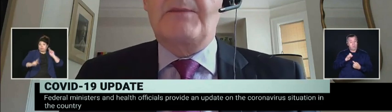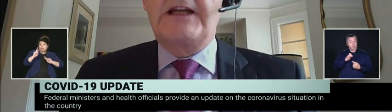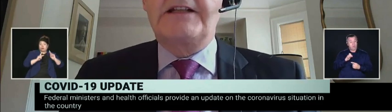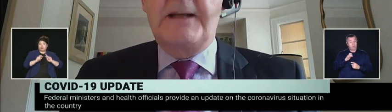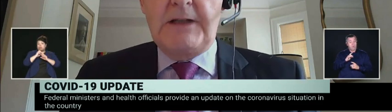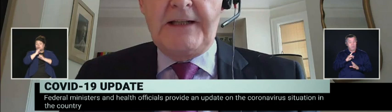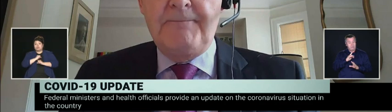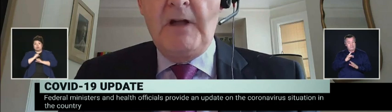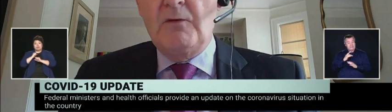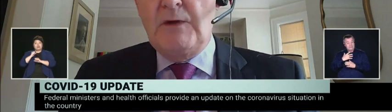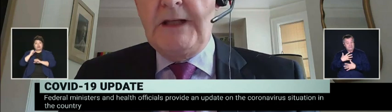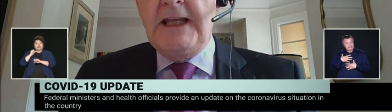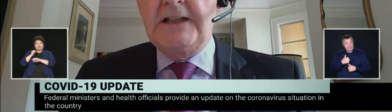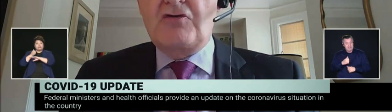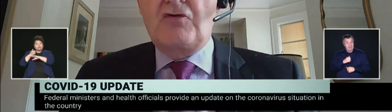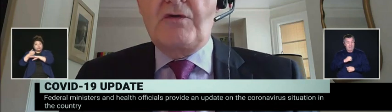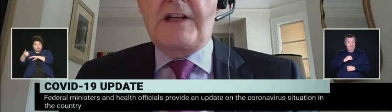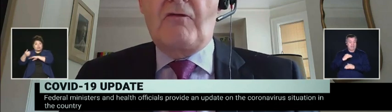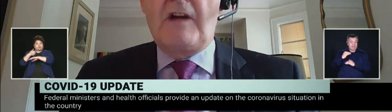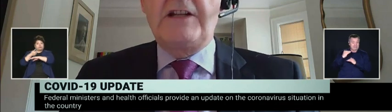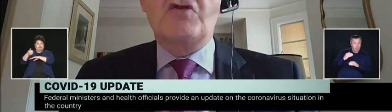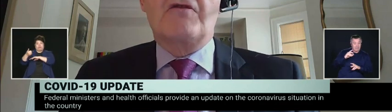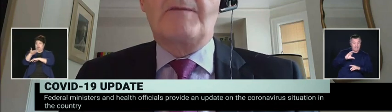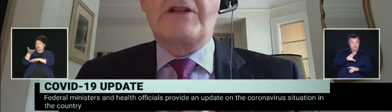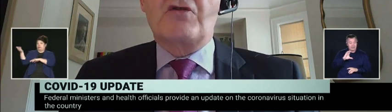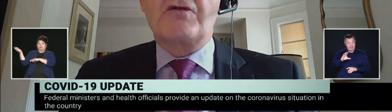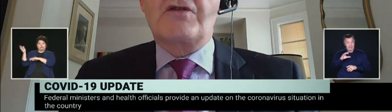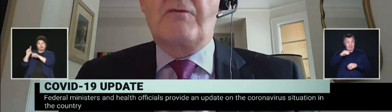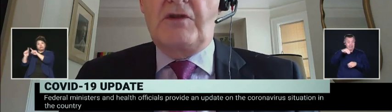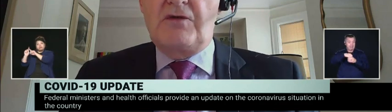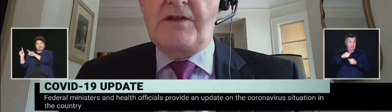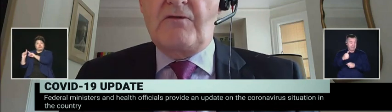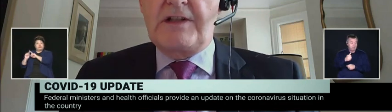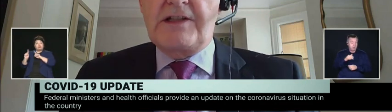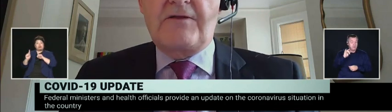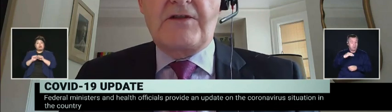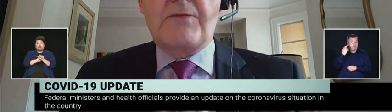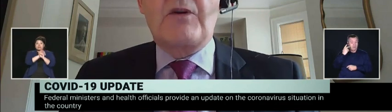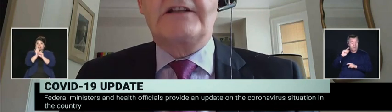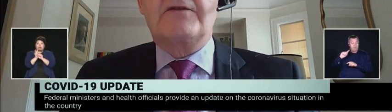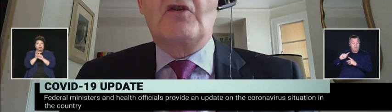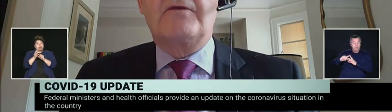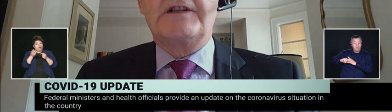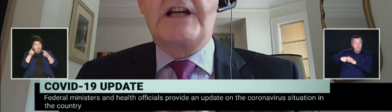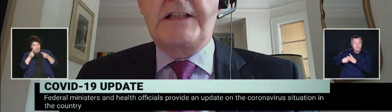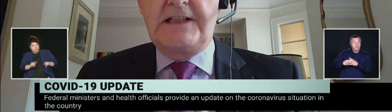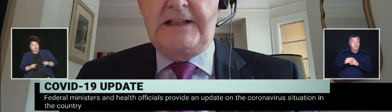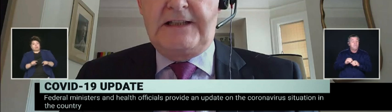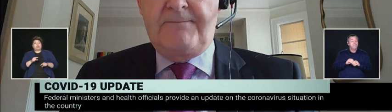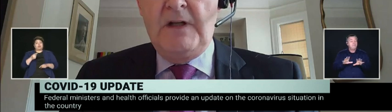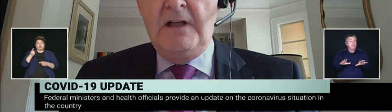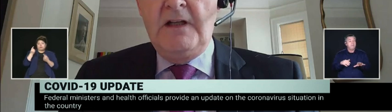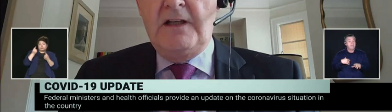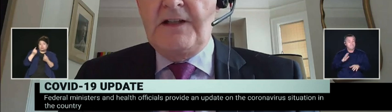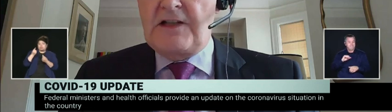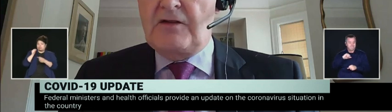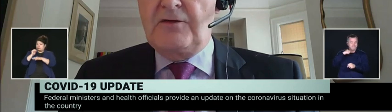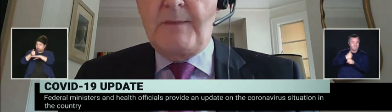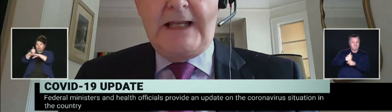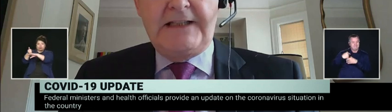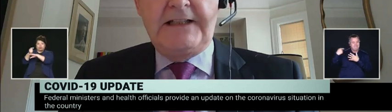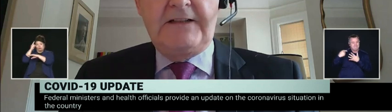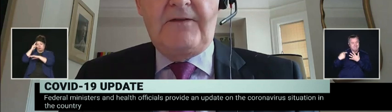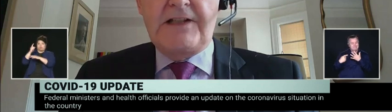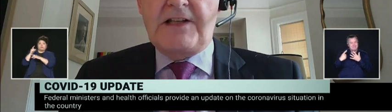beginning of the pandemic, we began introducing a range of measures to reduce the risk of the spread of COVID-19. These